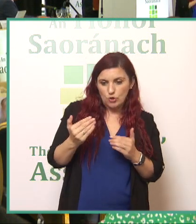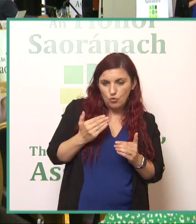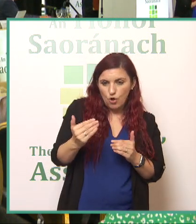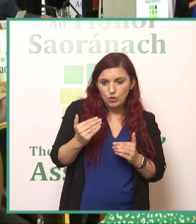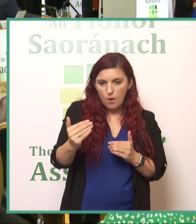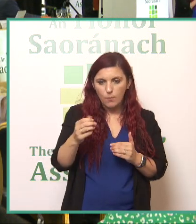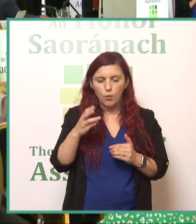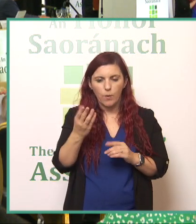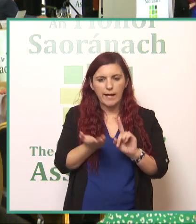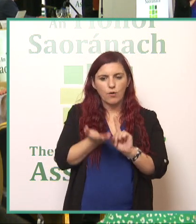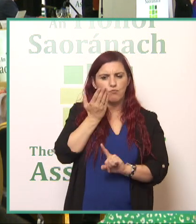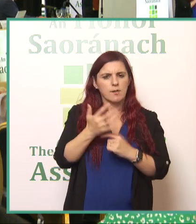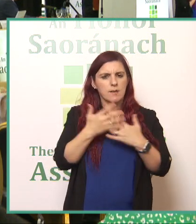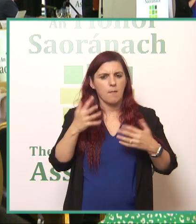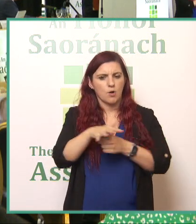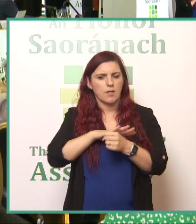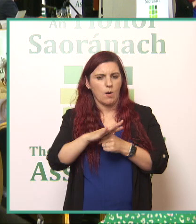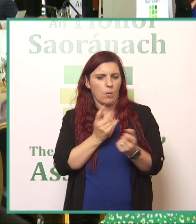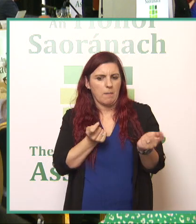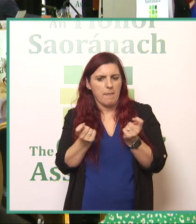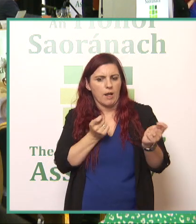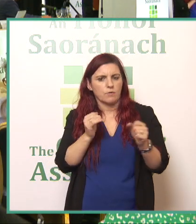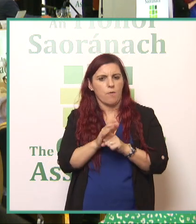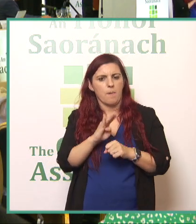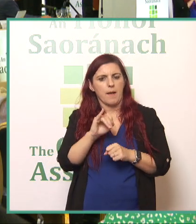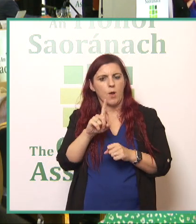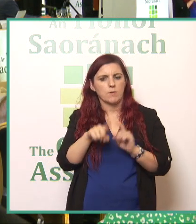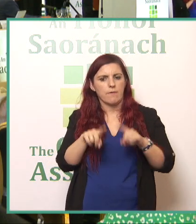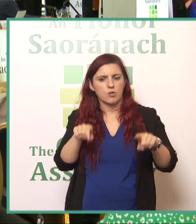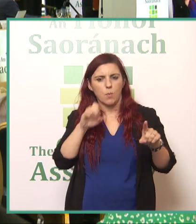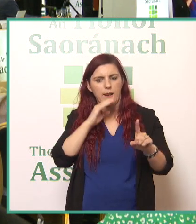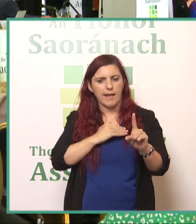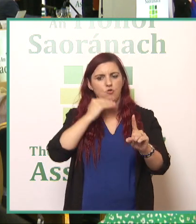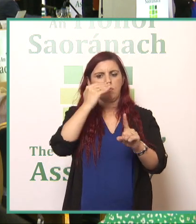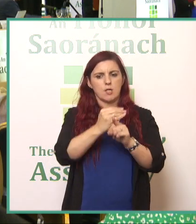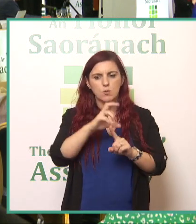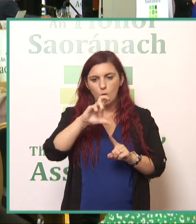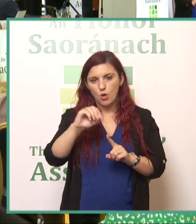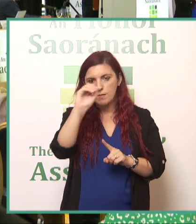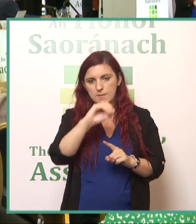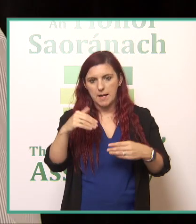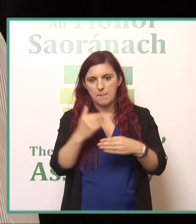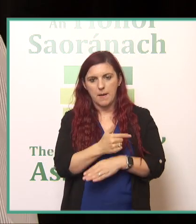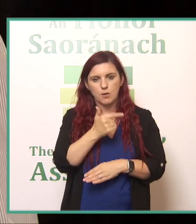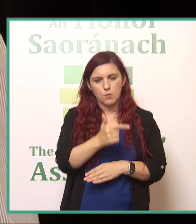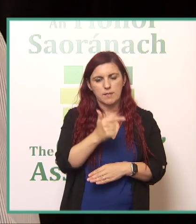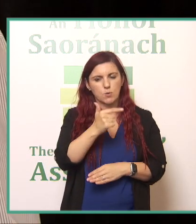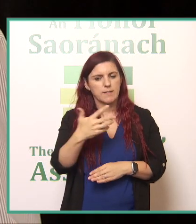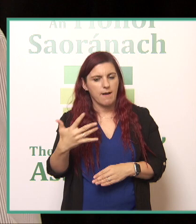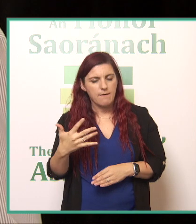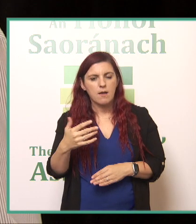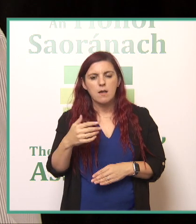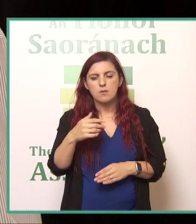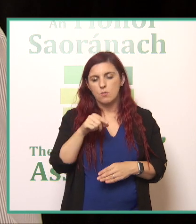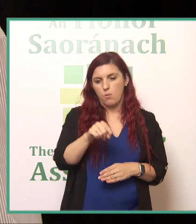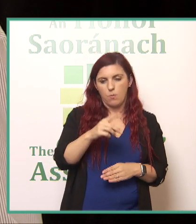going to increase the area that we manage primarily for biodiversity to 30% by 2025. So we're going to look at areas such as